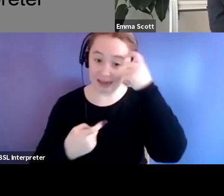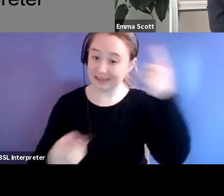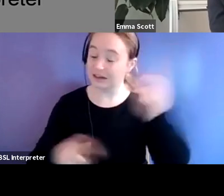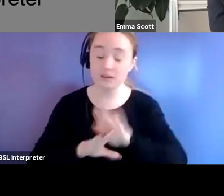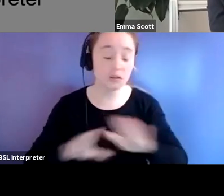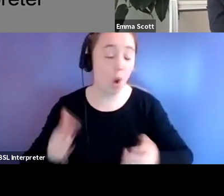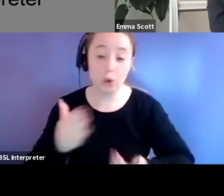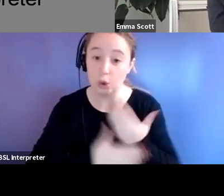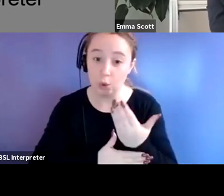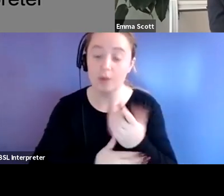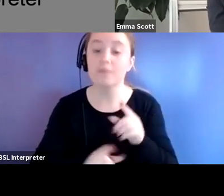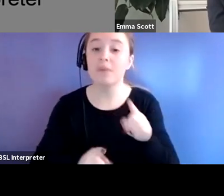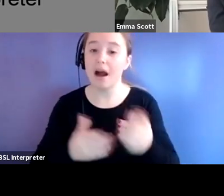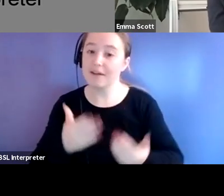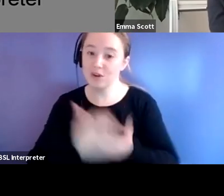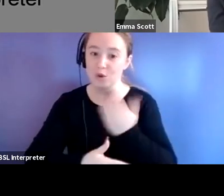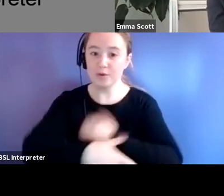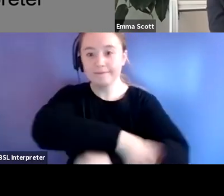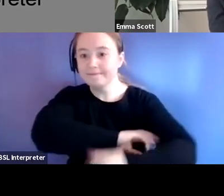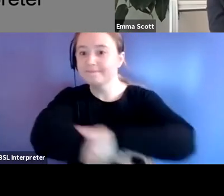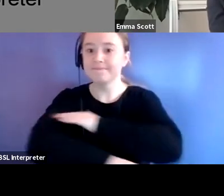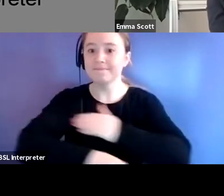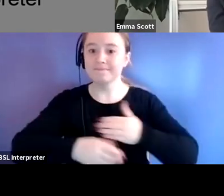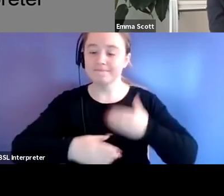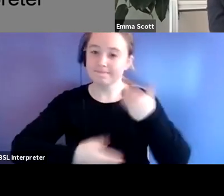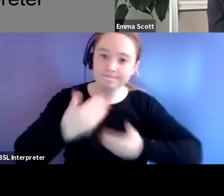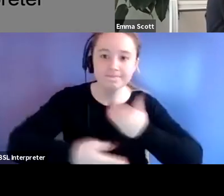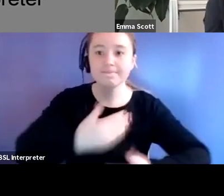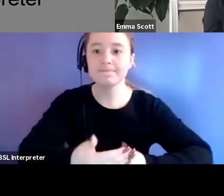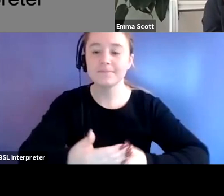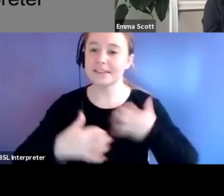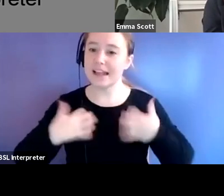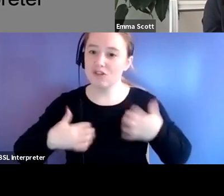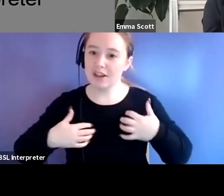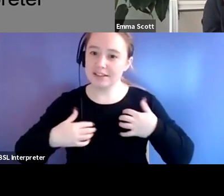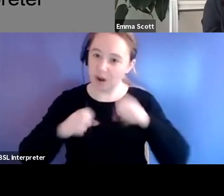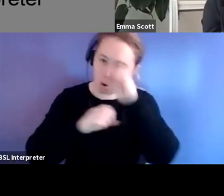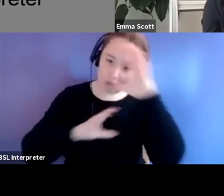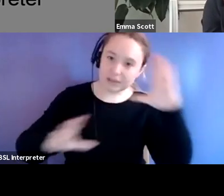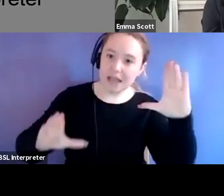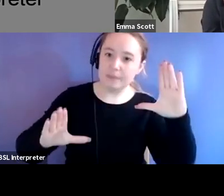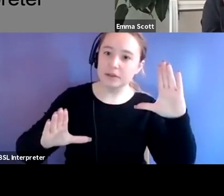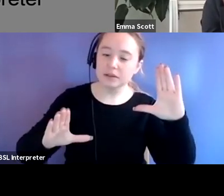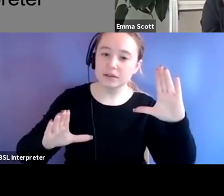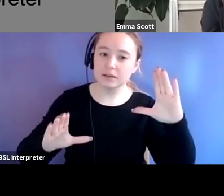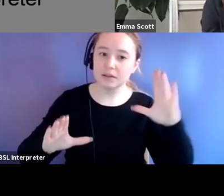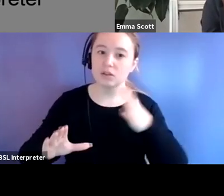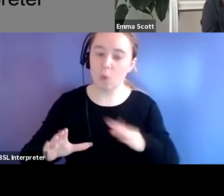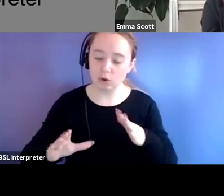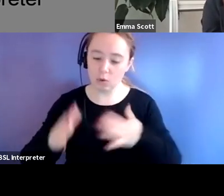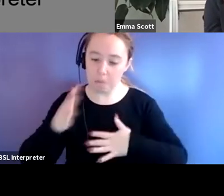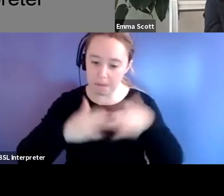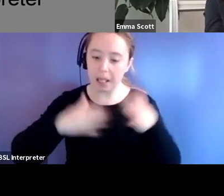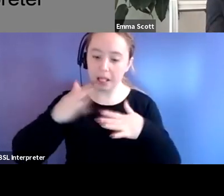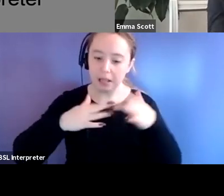it's got new momentum, and it's a really interesting concept from my point of view, to help us advance and build on the momentum